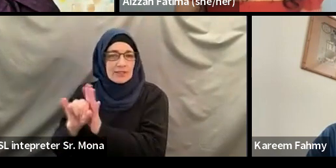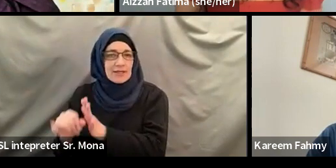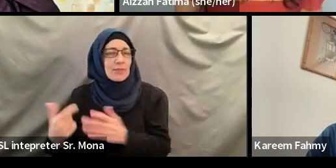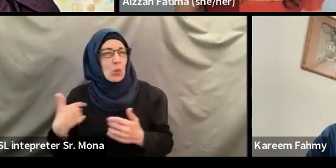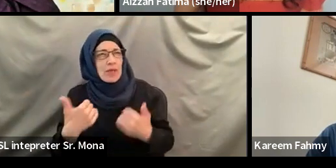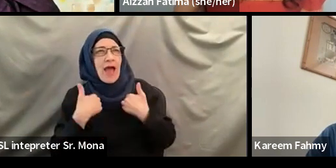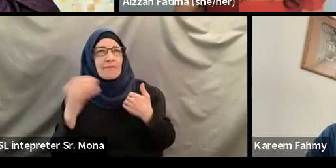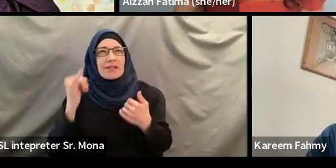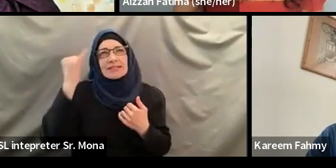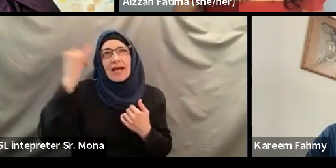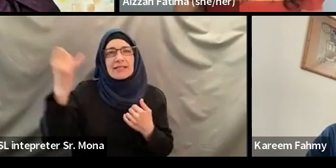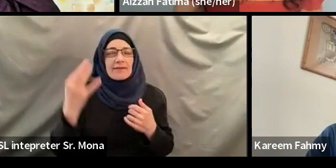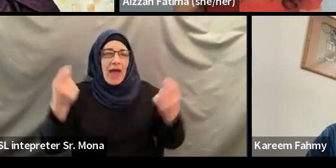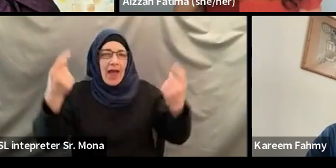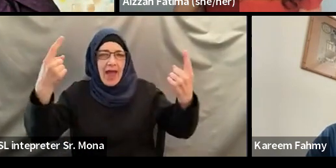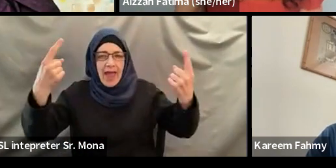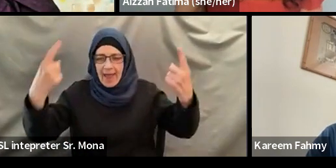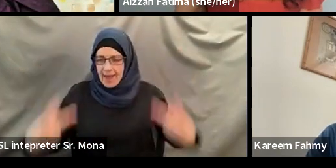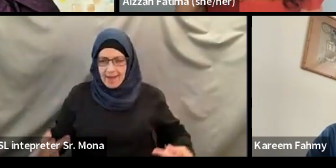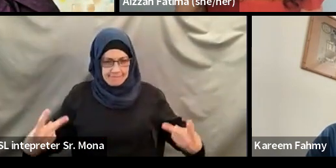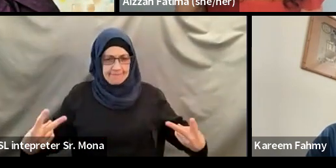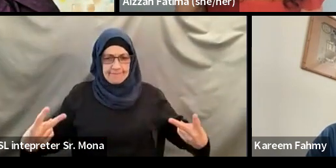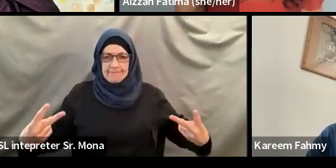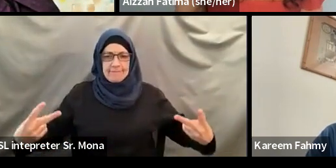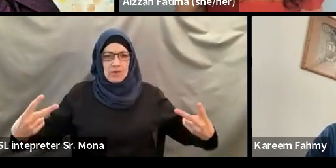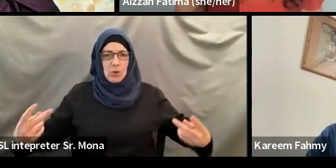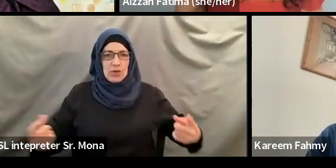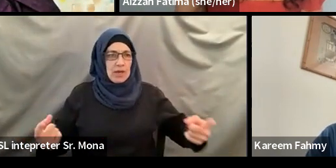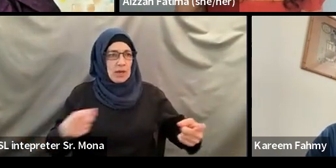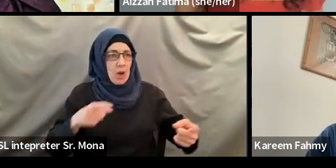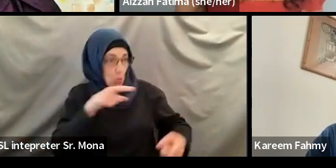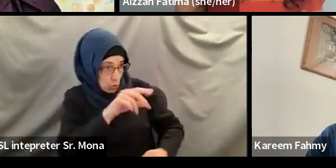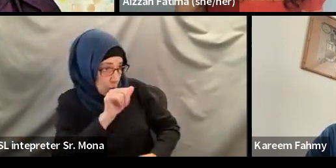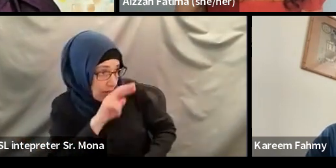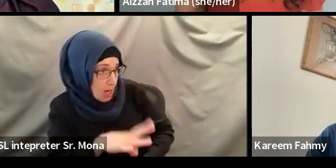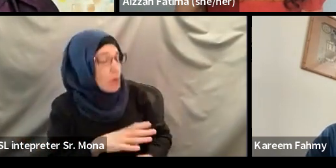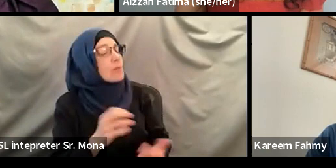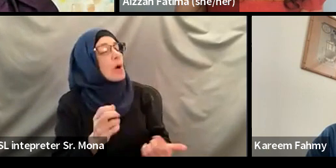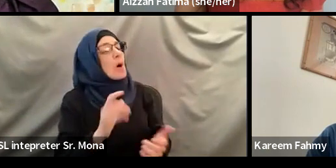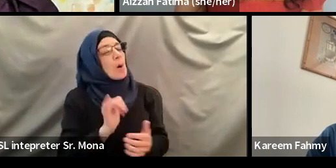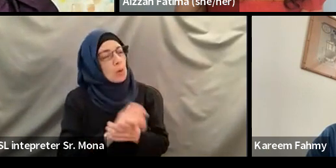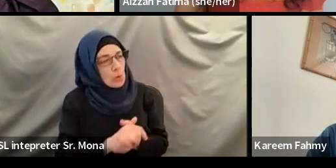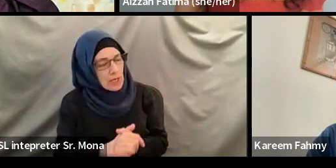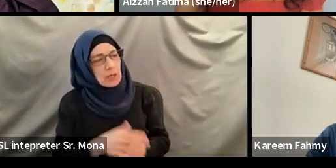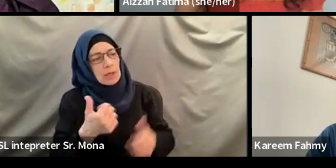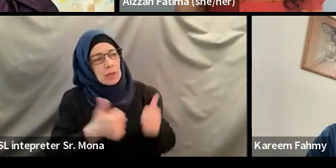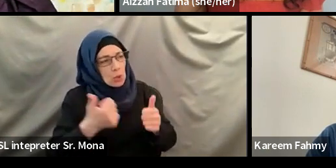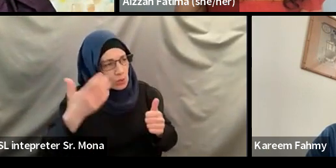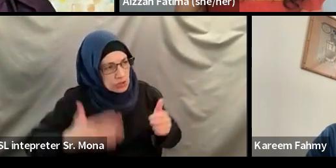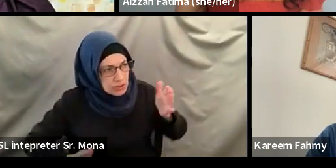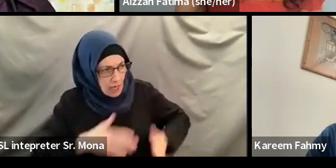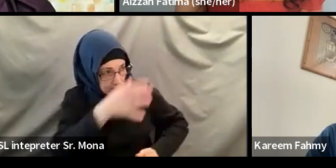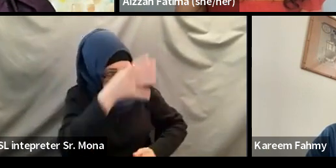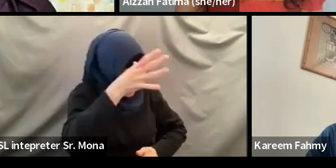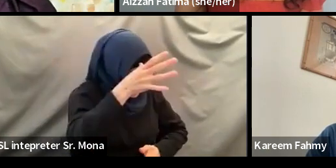have. Oh, like, oh, you're Arab? Okay, which side? Your dad's side? Okay, if not, then you're half, right? So I just want it to be